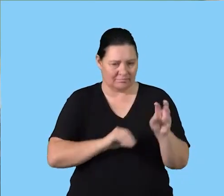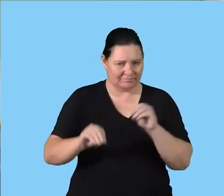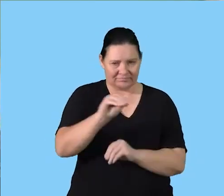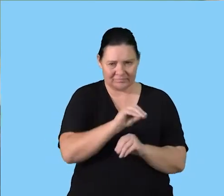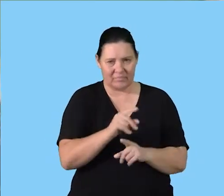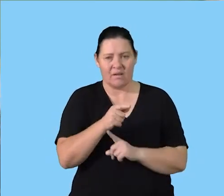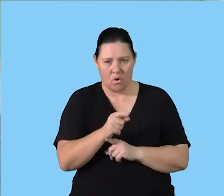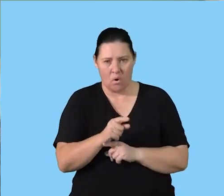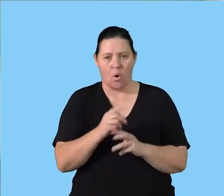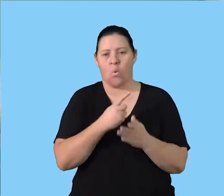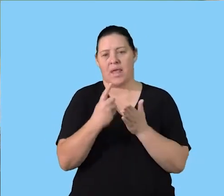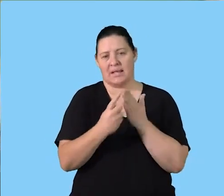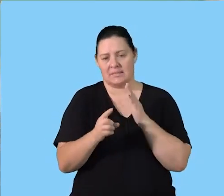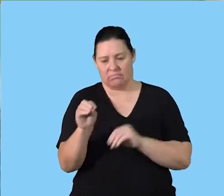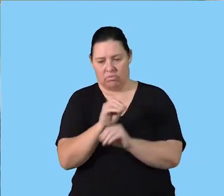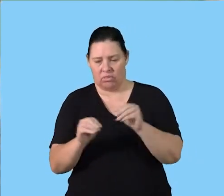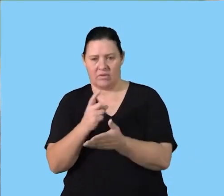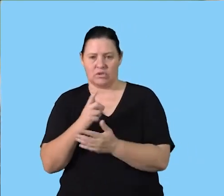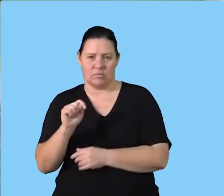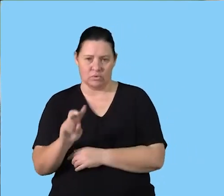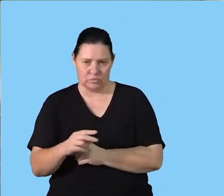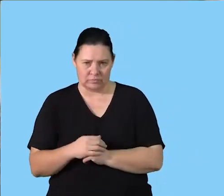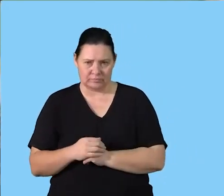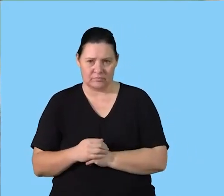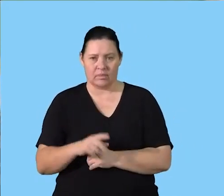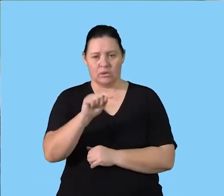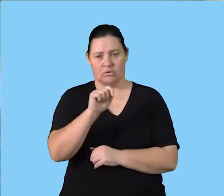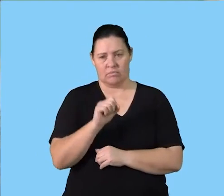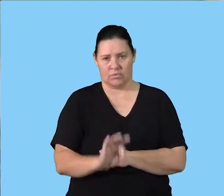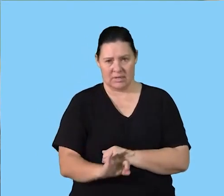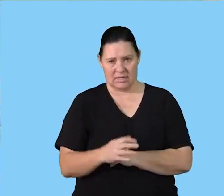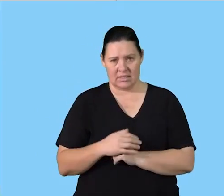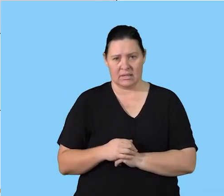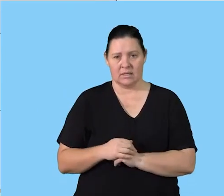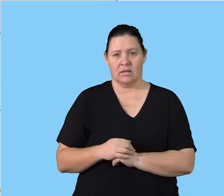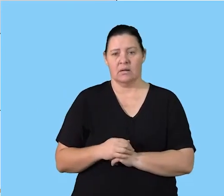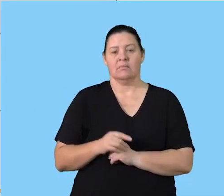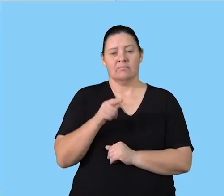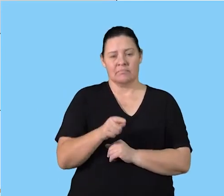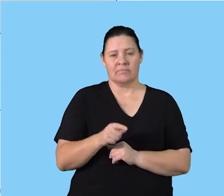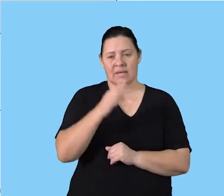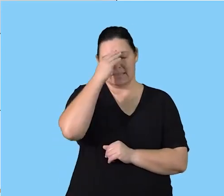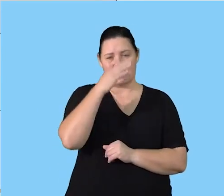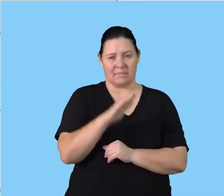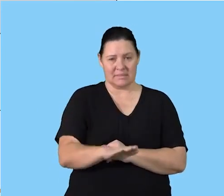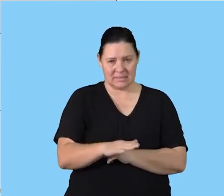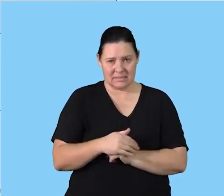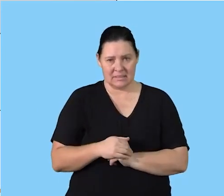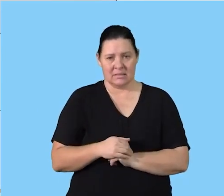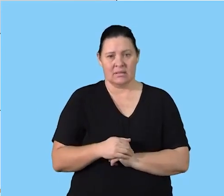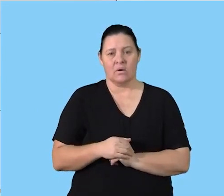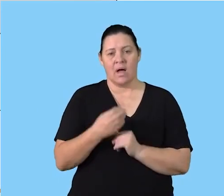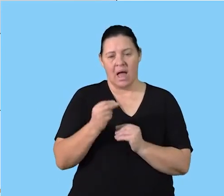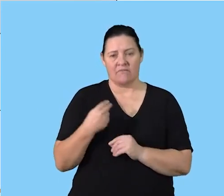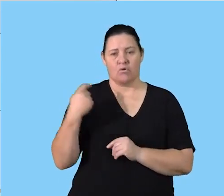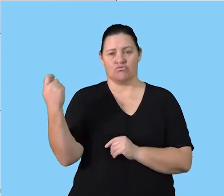realignment of the entire weeks in term 2. Then we are moving to term 3. In term 3, the settlement, under settlement, we've